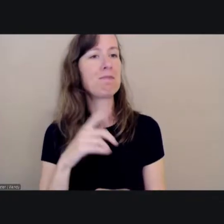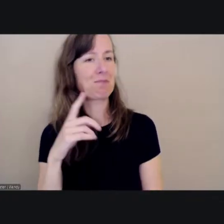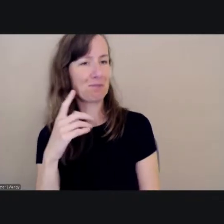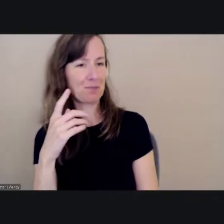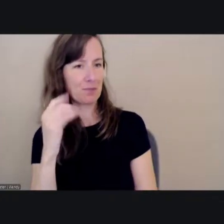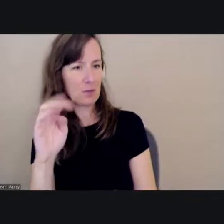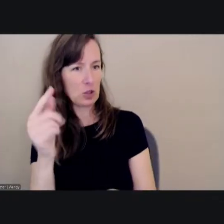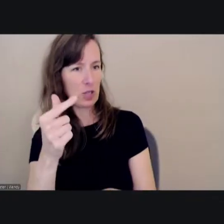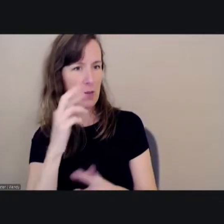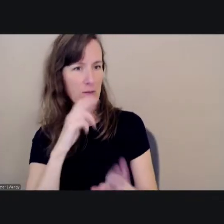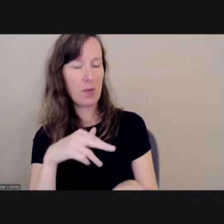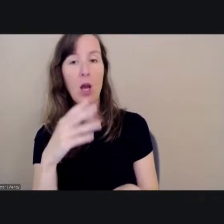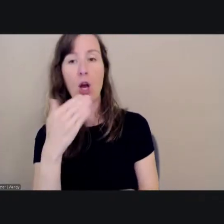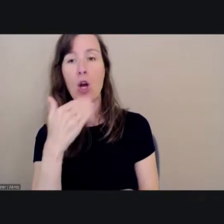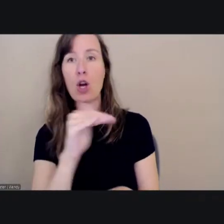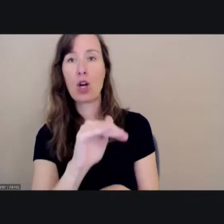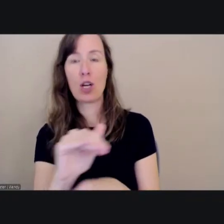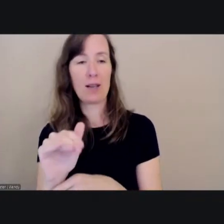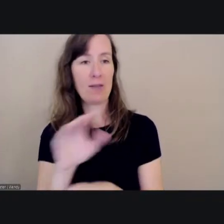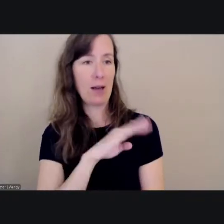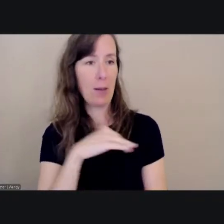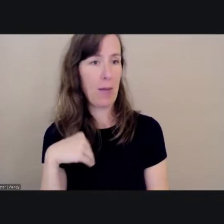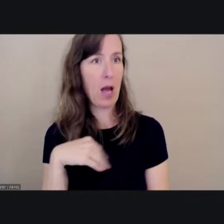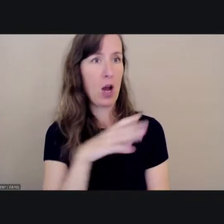doing well today.